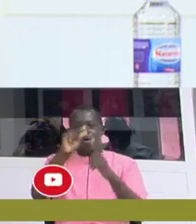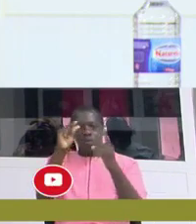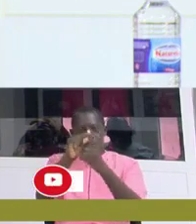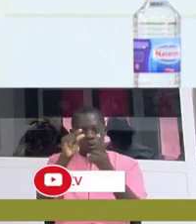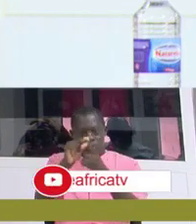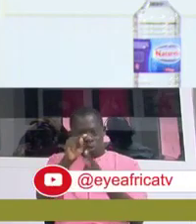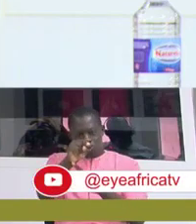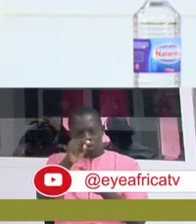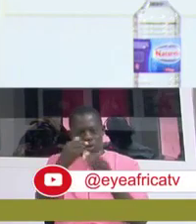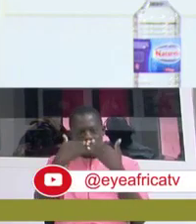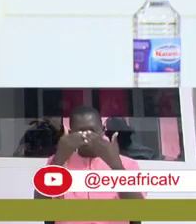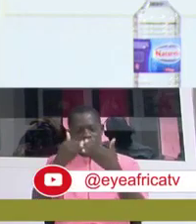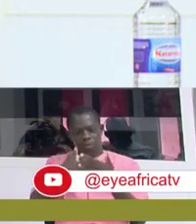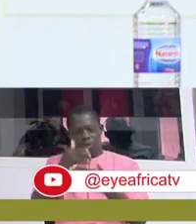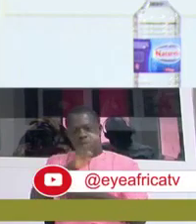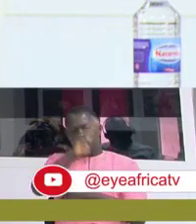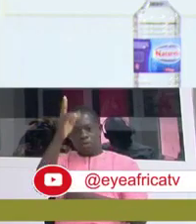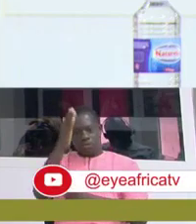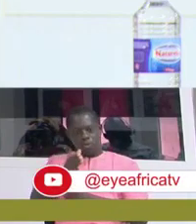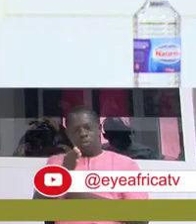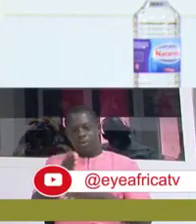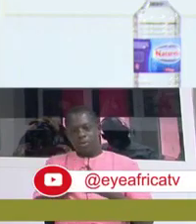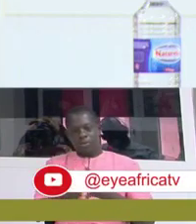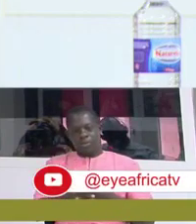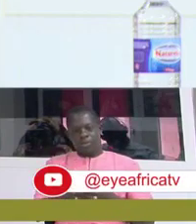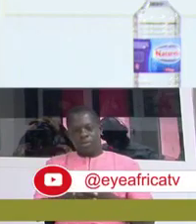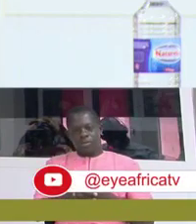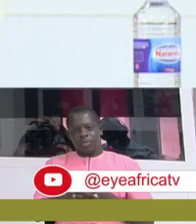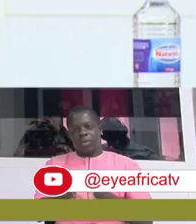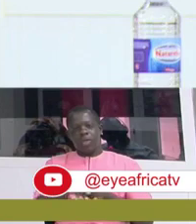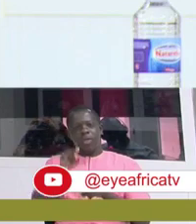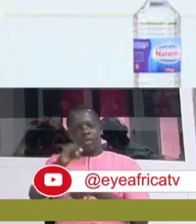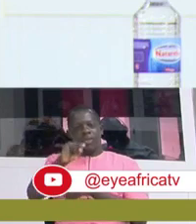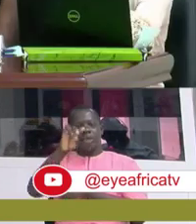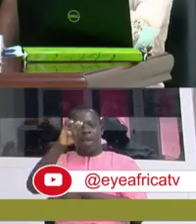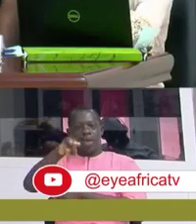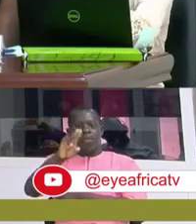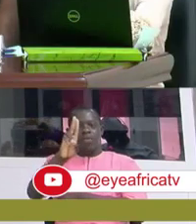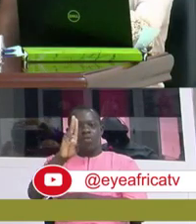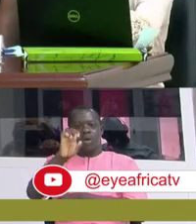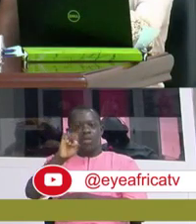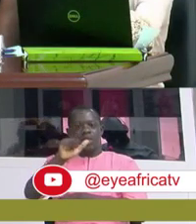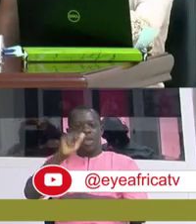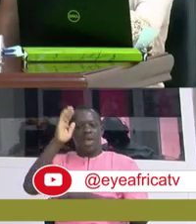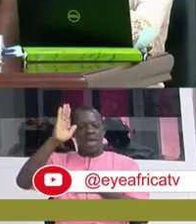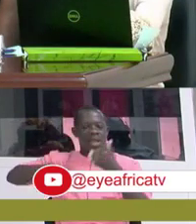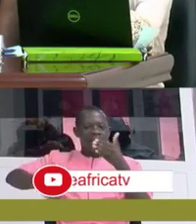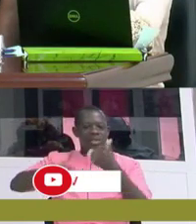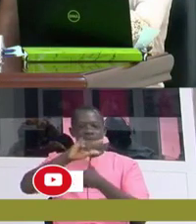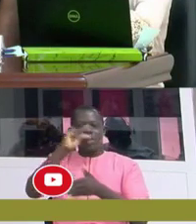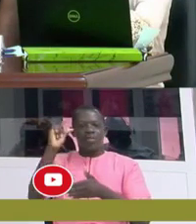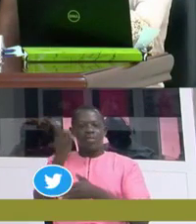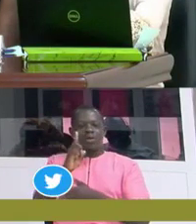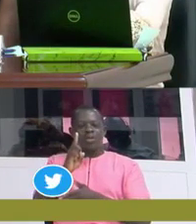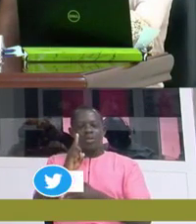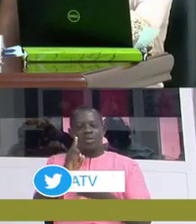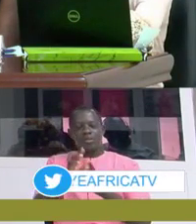you. Is what you are saying, which is not the truth. This Musa, what was his last name? Musa